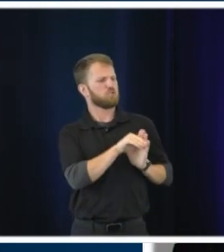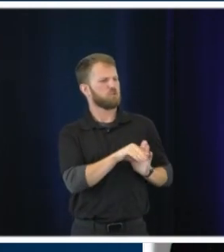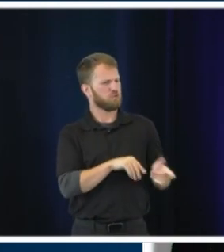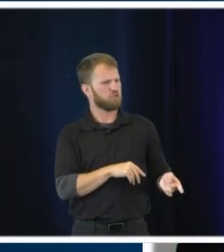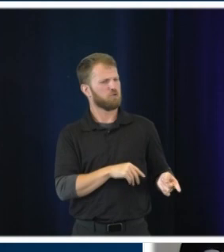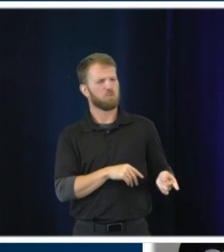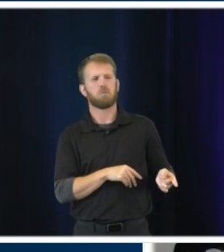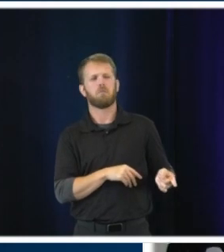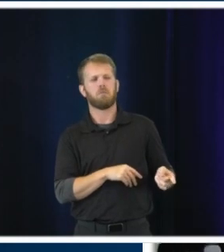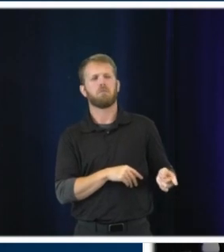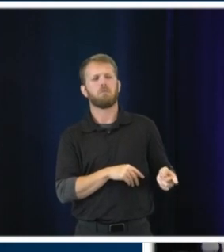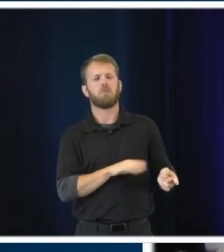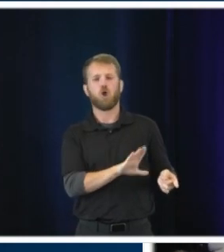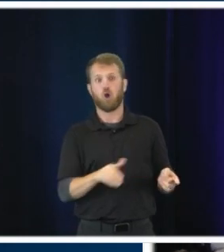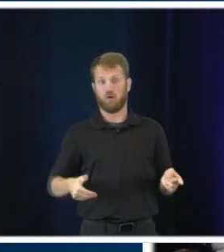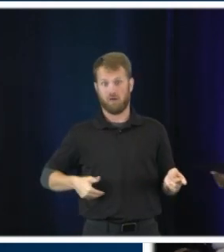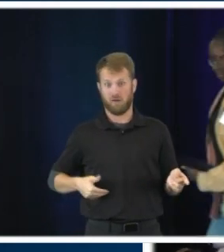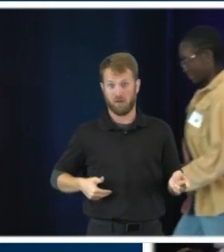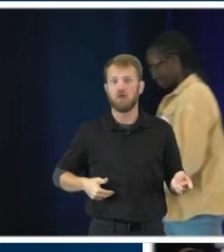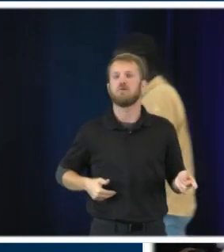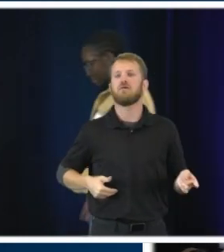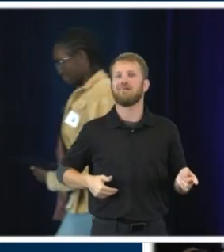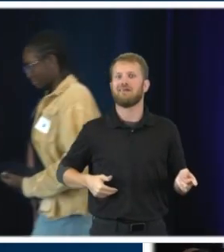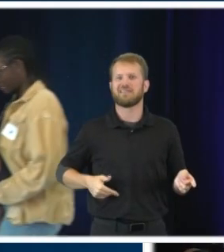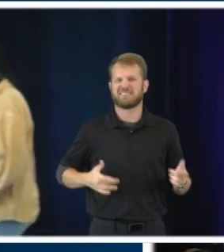typically associated with someone much older.